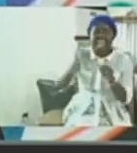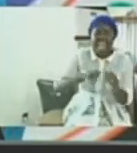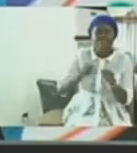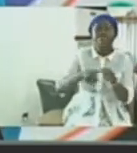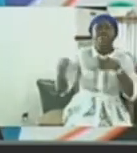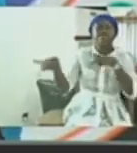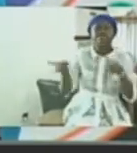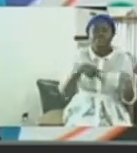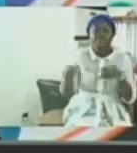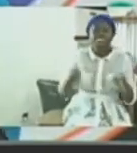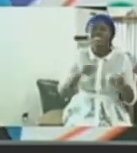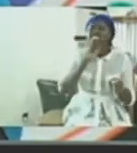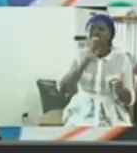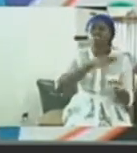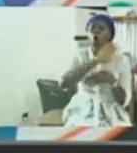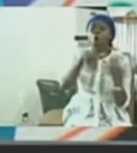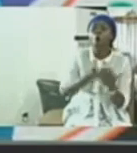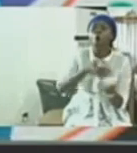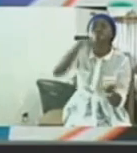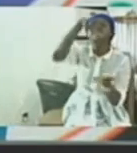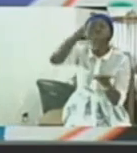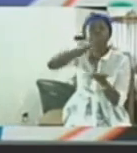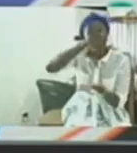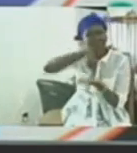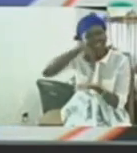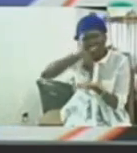is heavily represented.